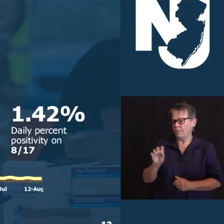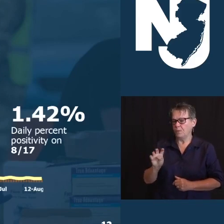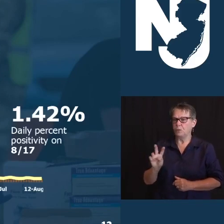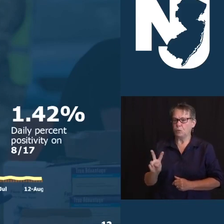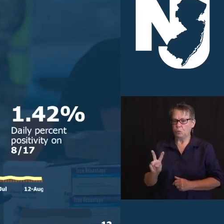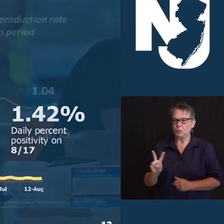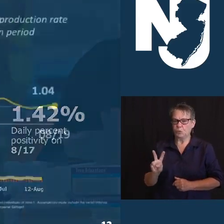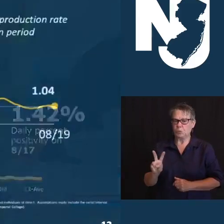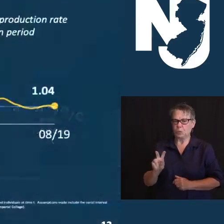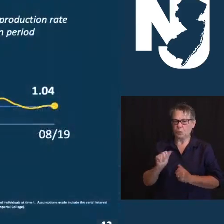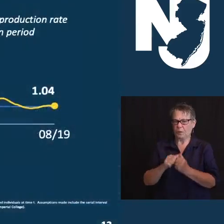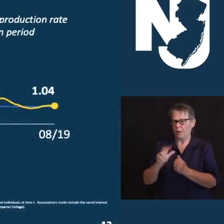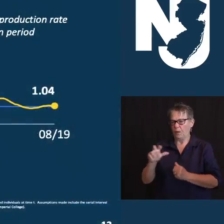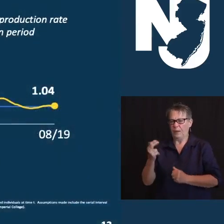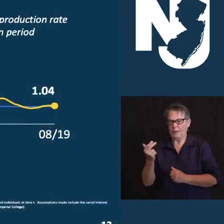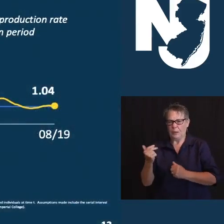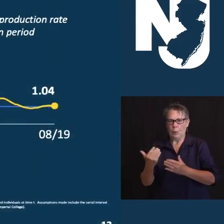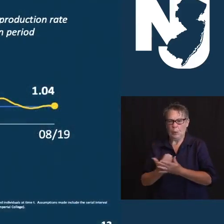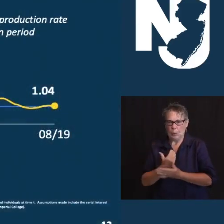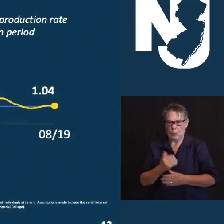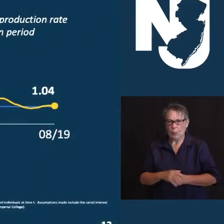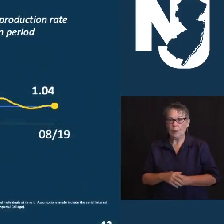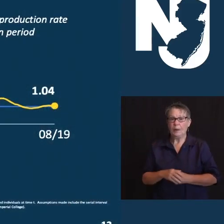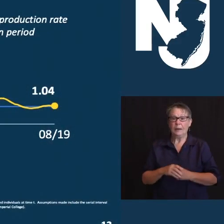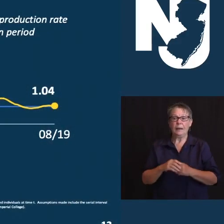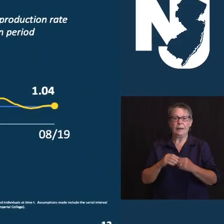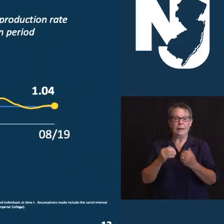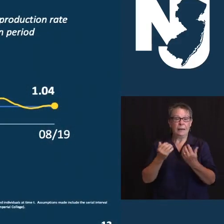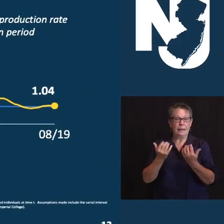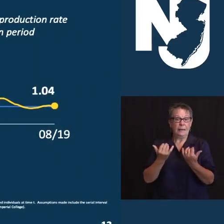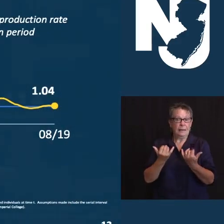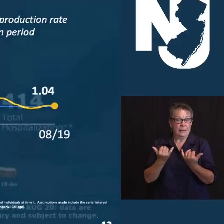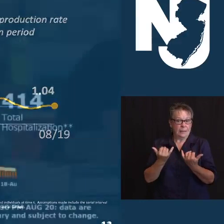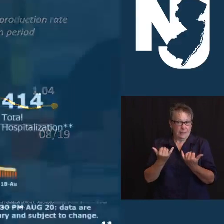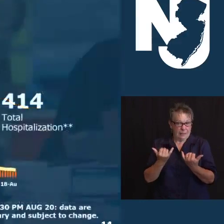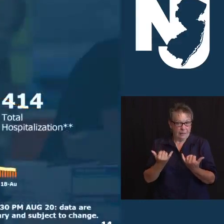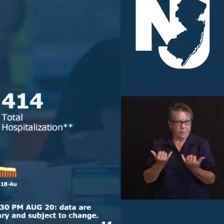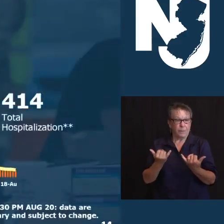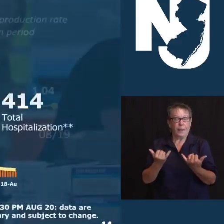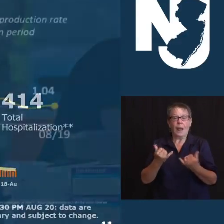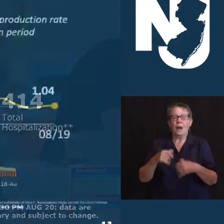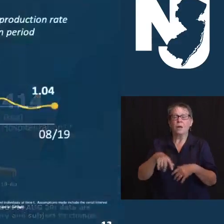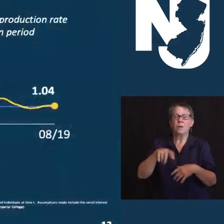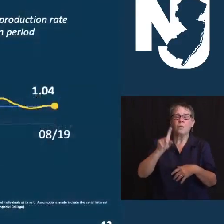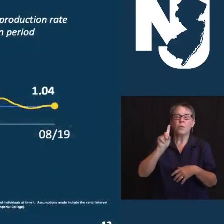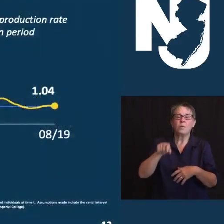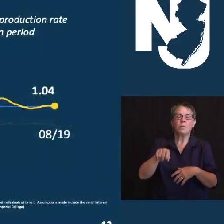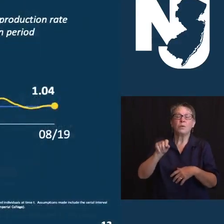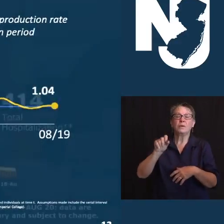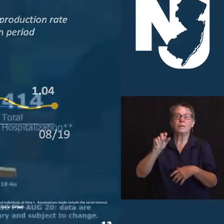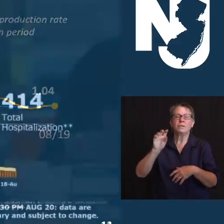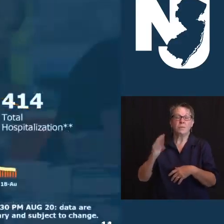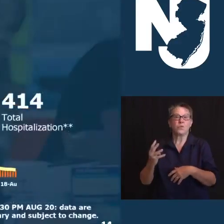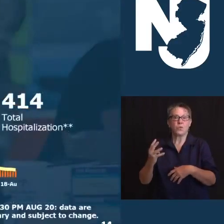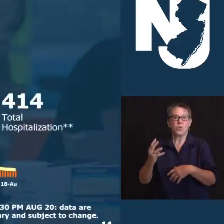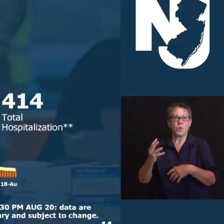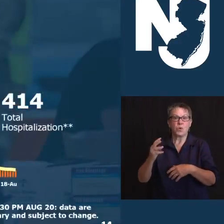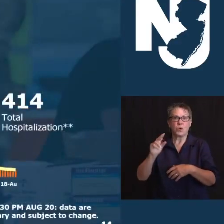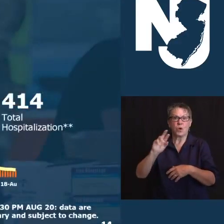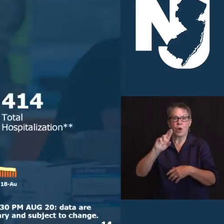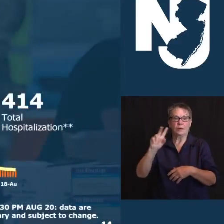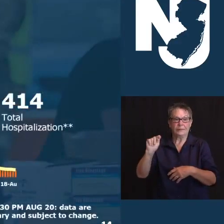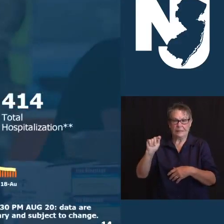country. Statewide rate of transmission is down a hair to 1.04, still over 1, but a little bit better. Our hospitals, as of last